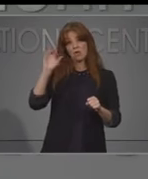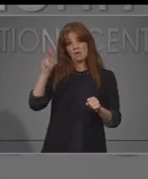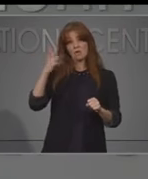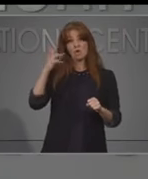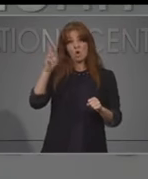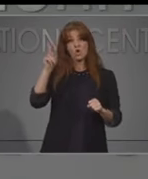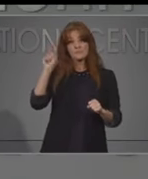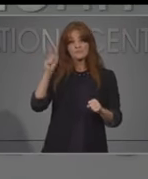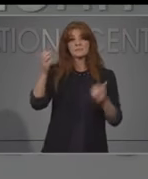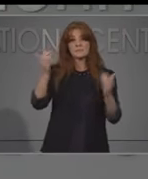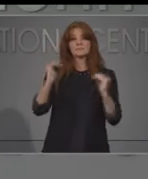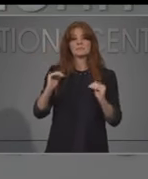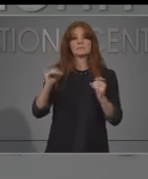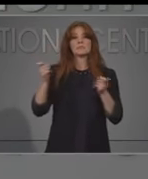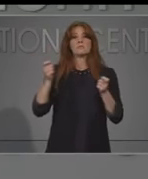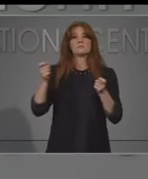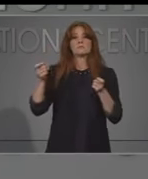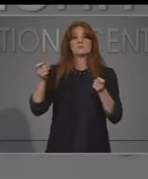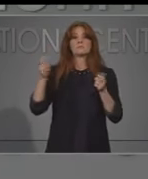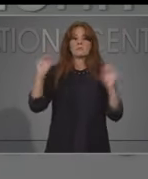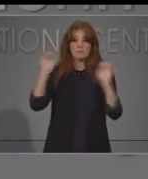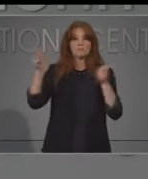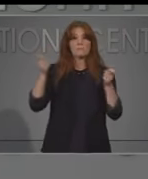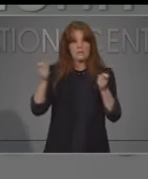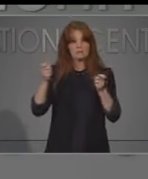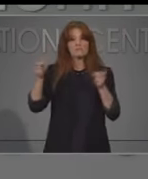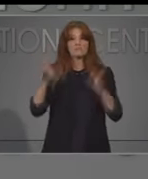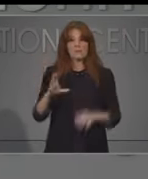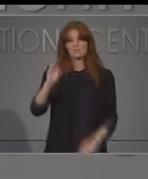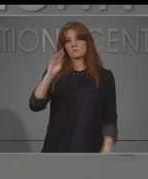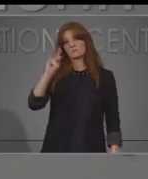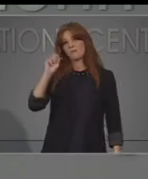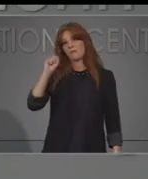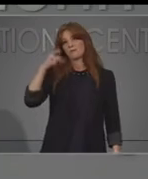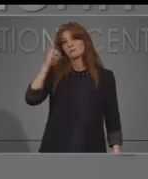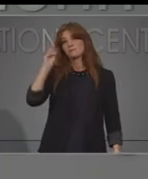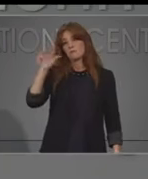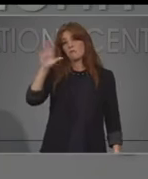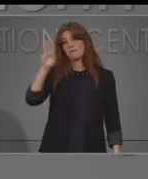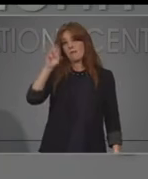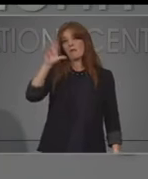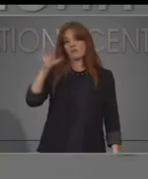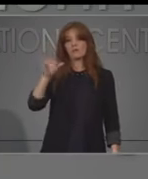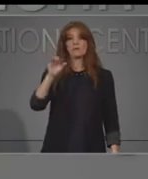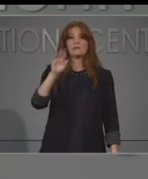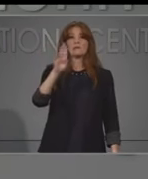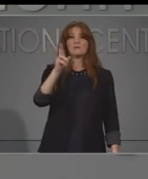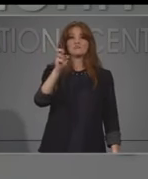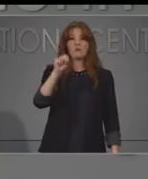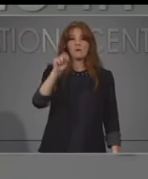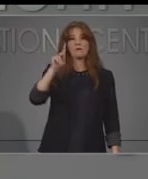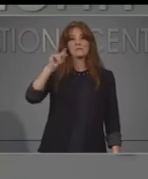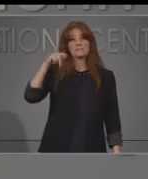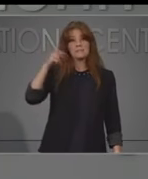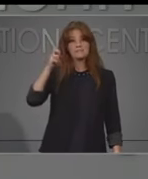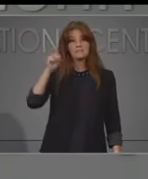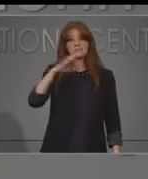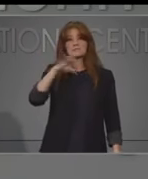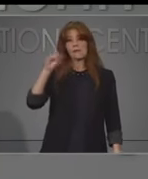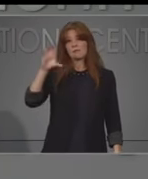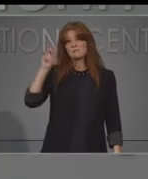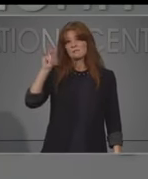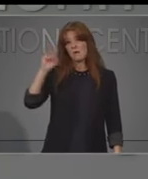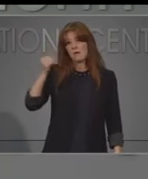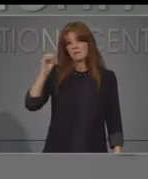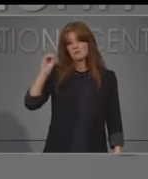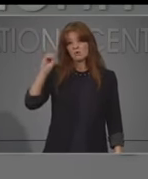and our Emergency Management Director, Mike Sprayberry. Brian Tipton and Connie Jo Hutchinson are our sign